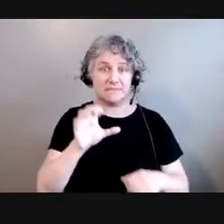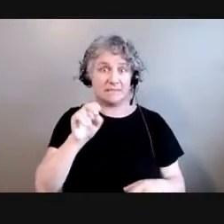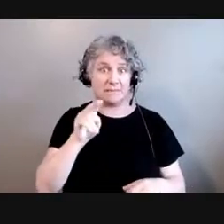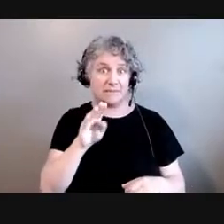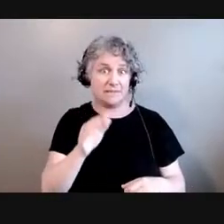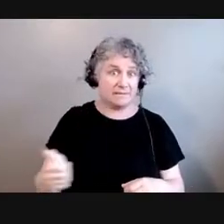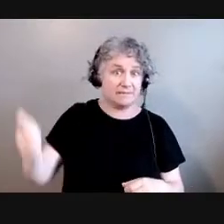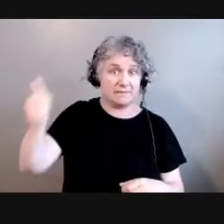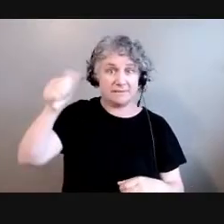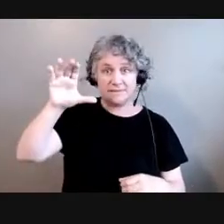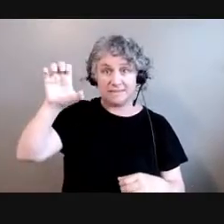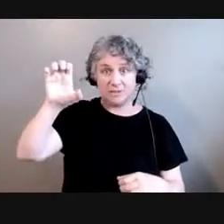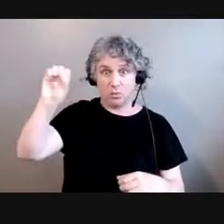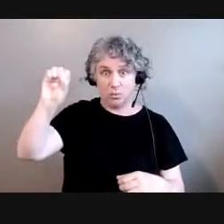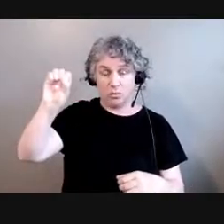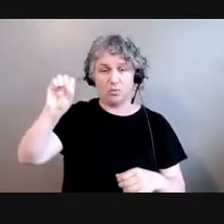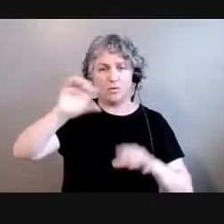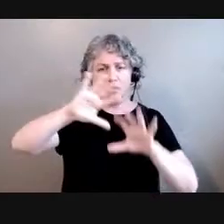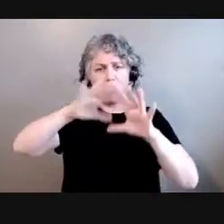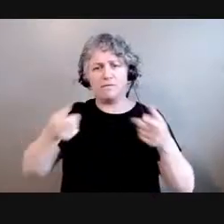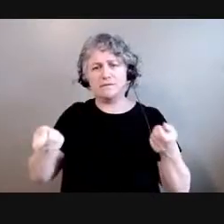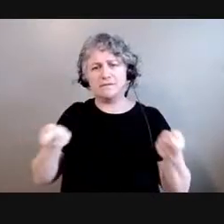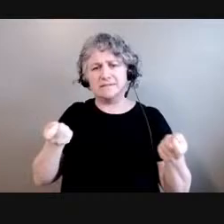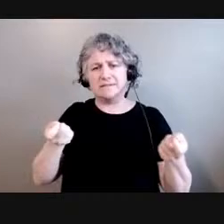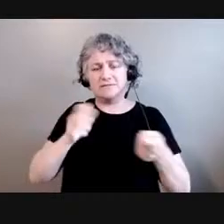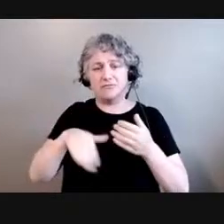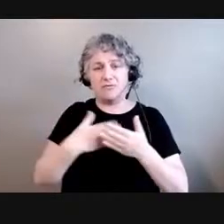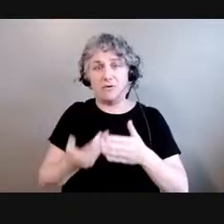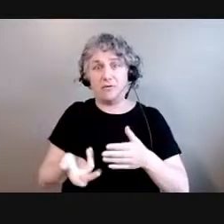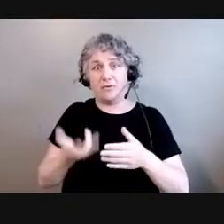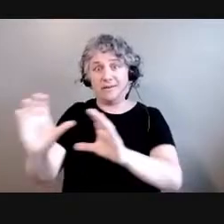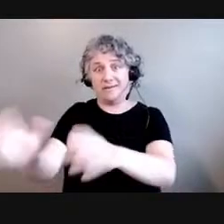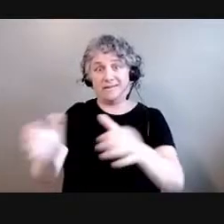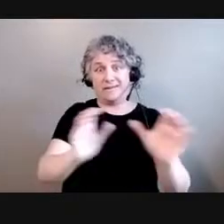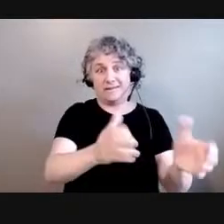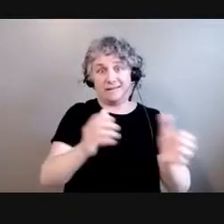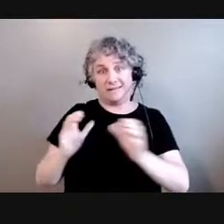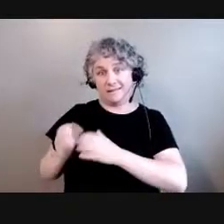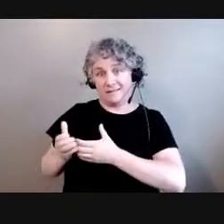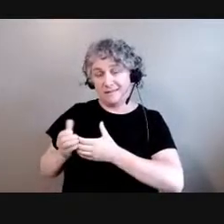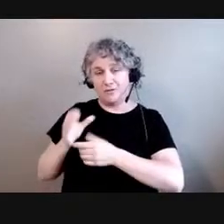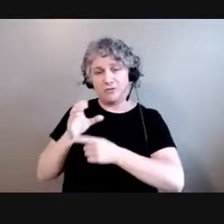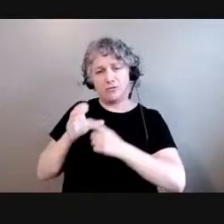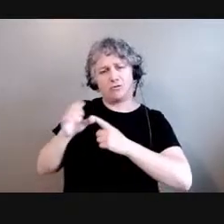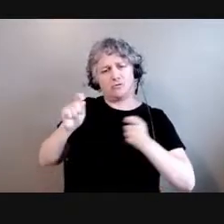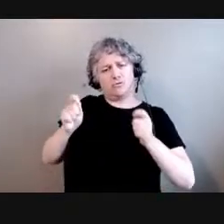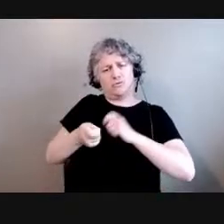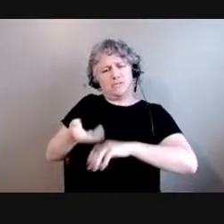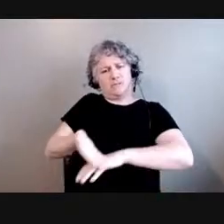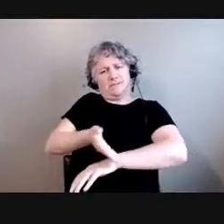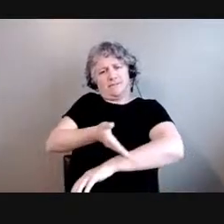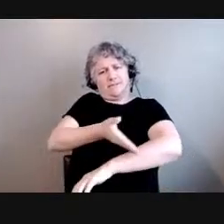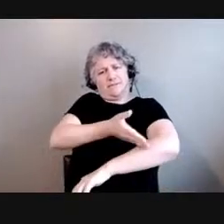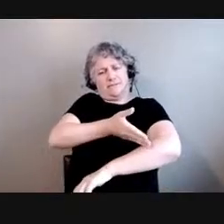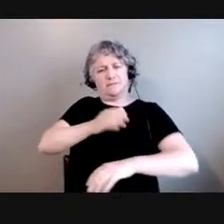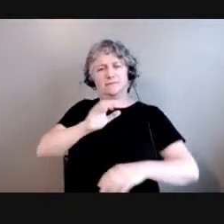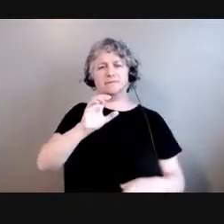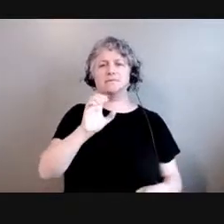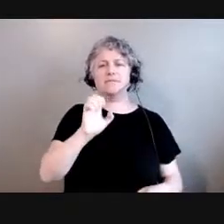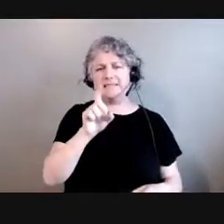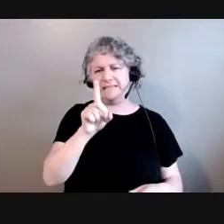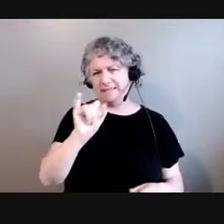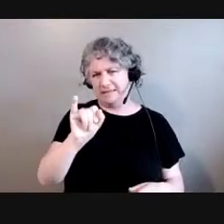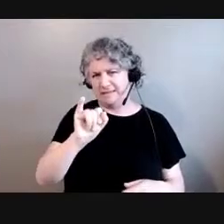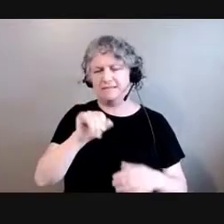Officer, he oversees all 3 organizations' cultural change efforts on accessibility and inclusion for persons